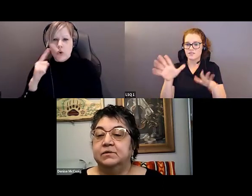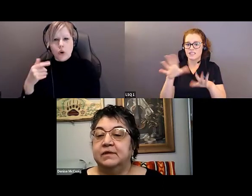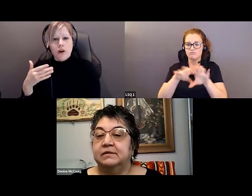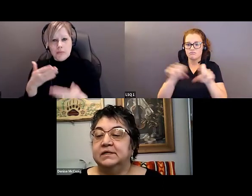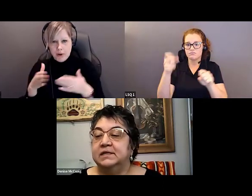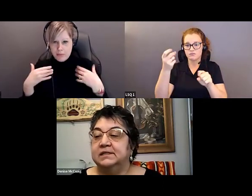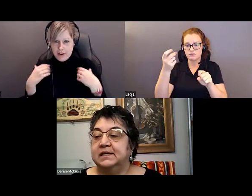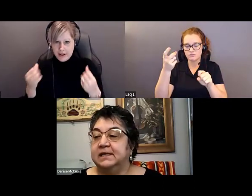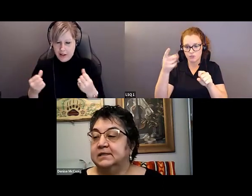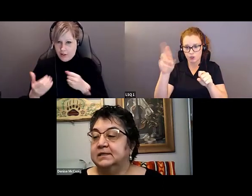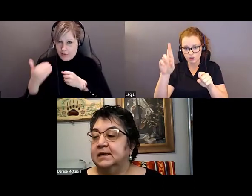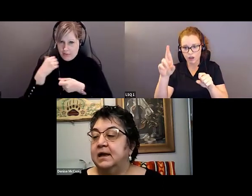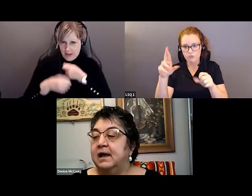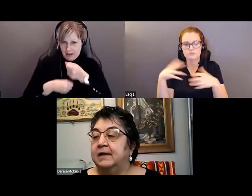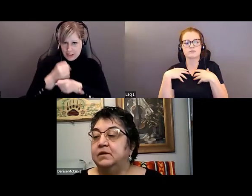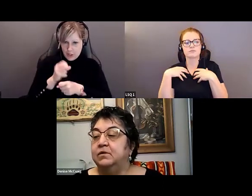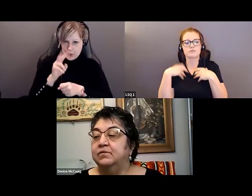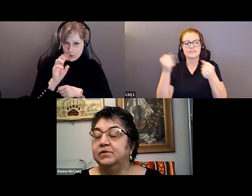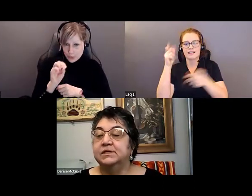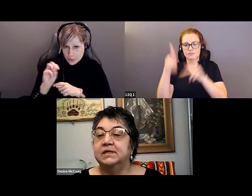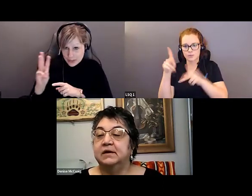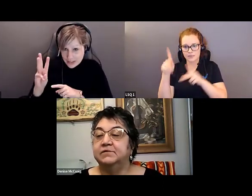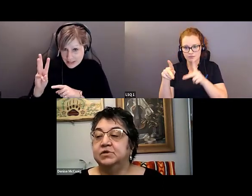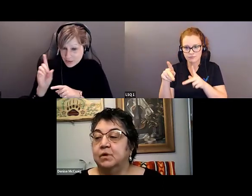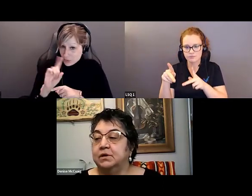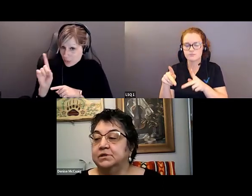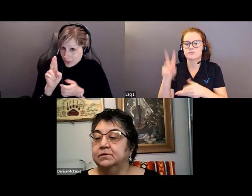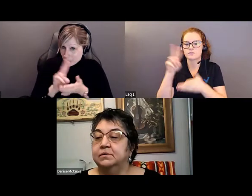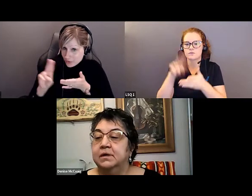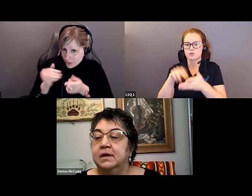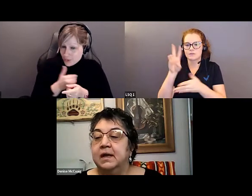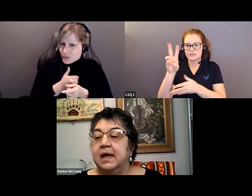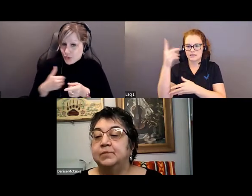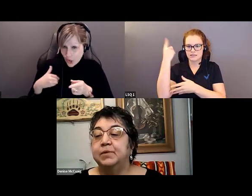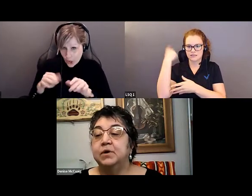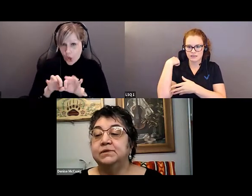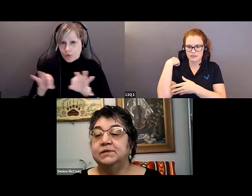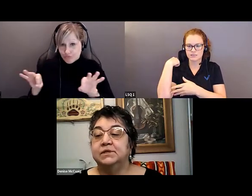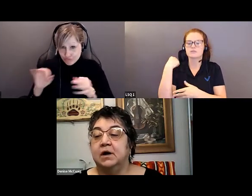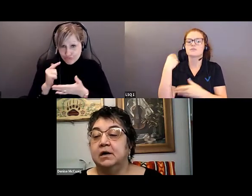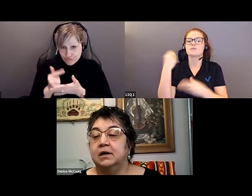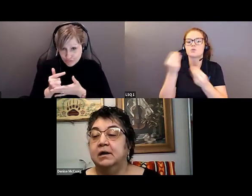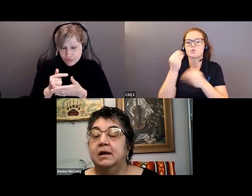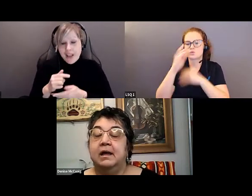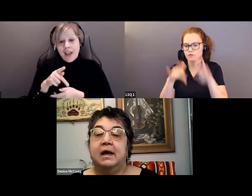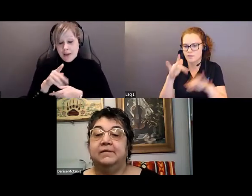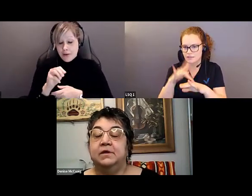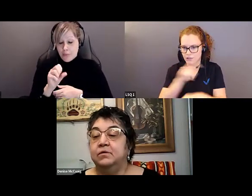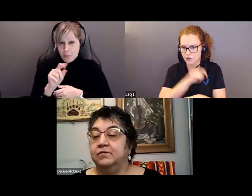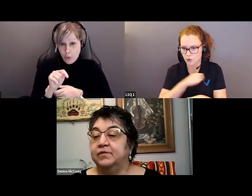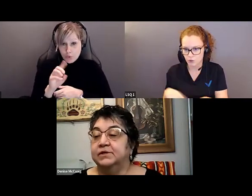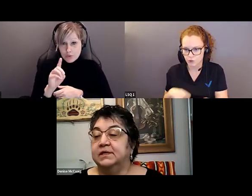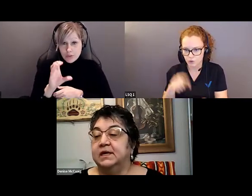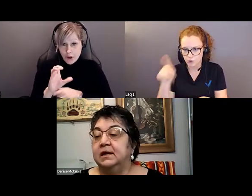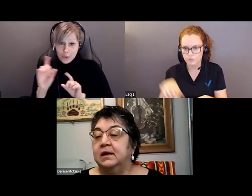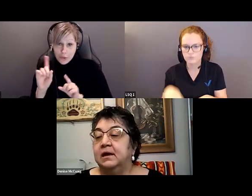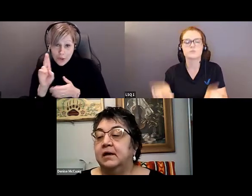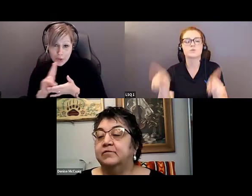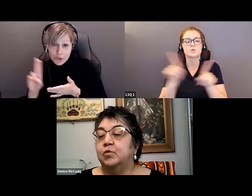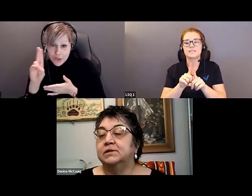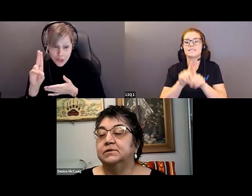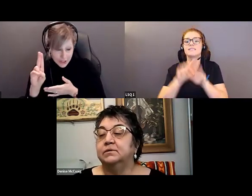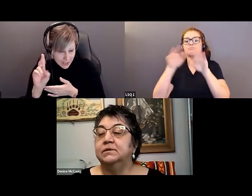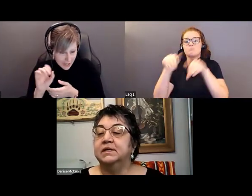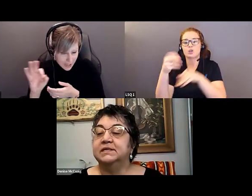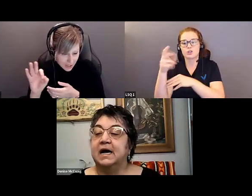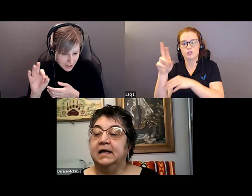in 2006 at the University of Toronto and a postdoc at the University